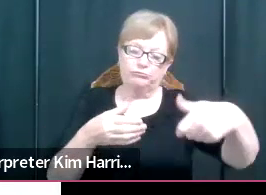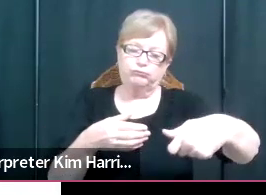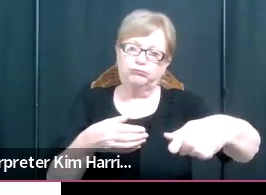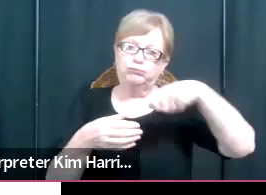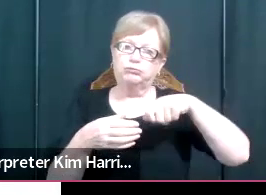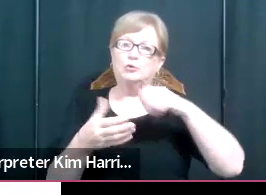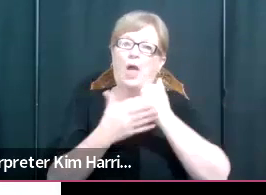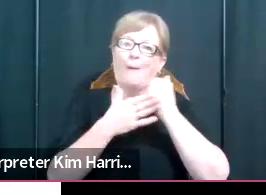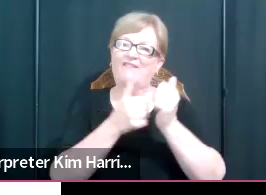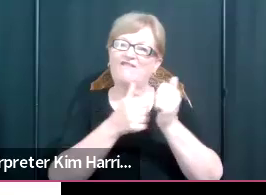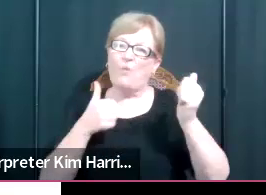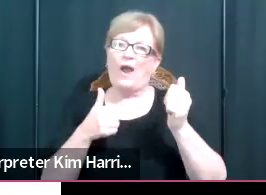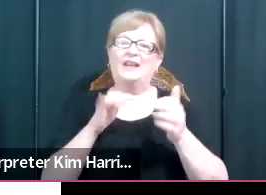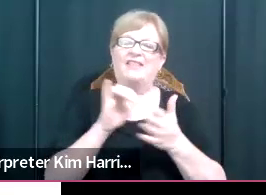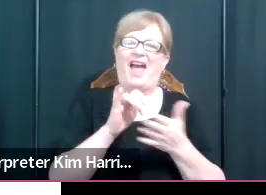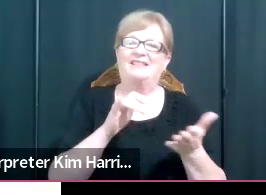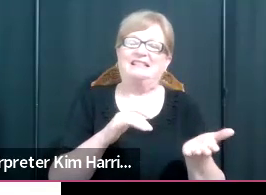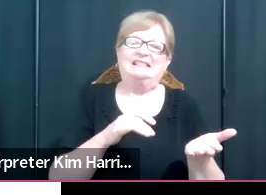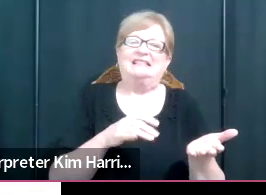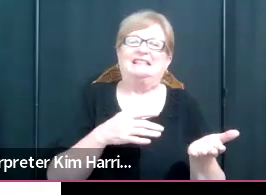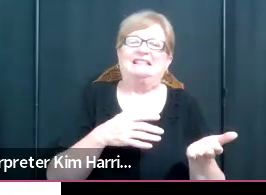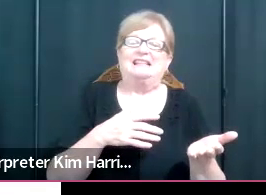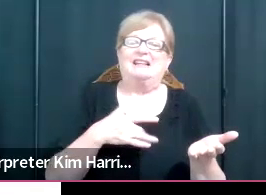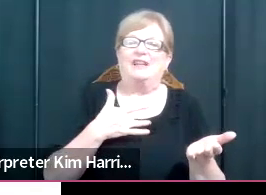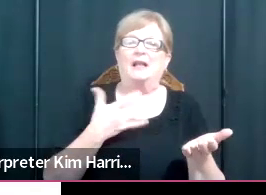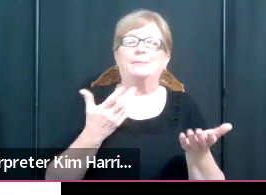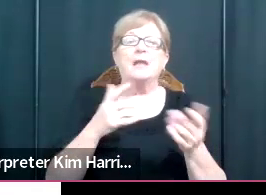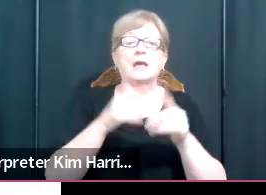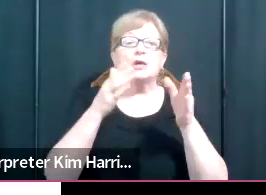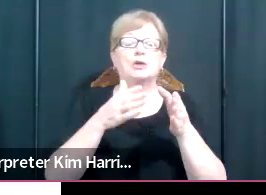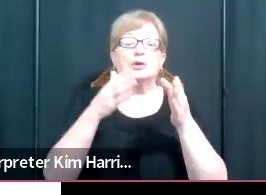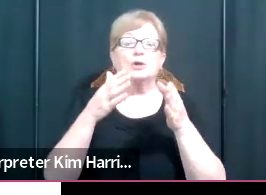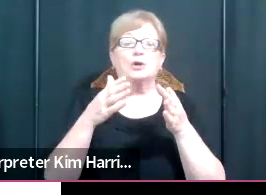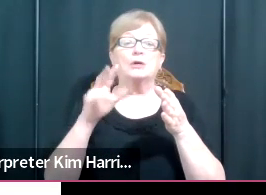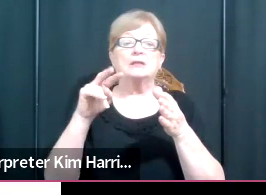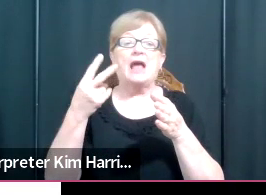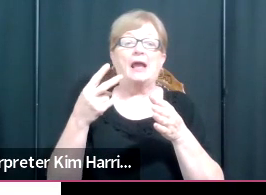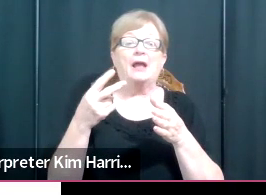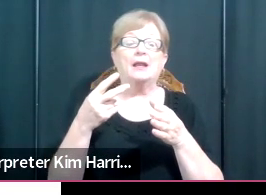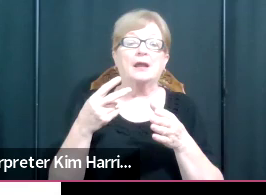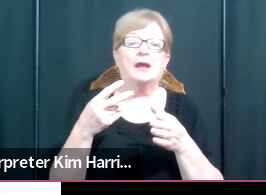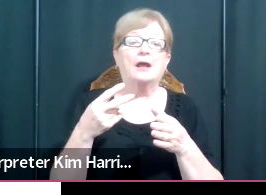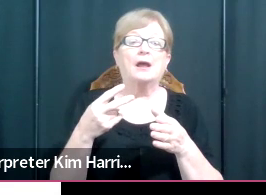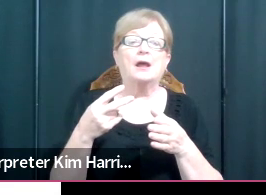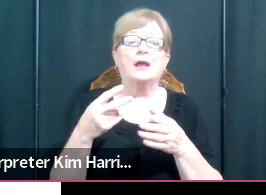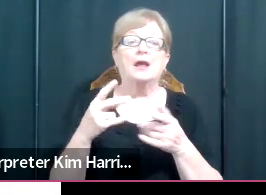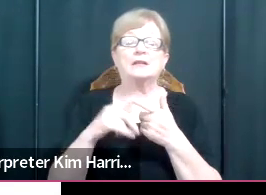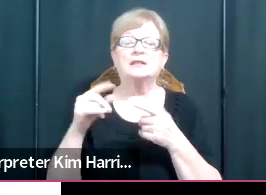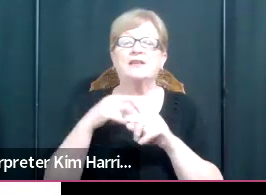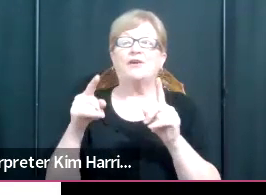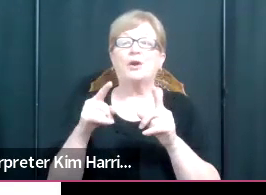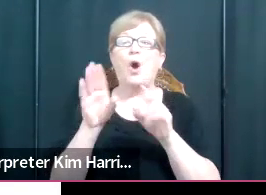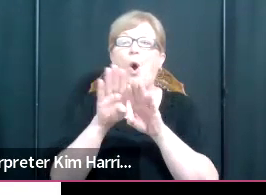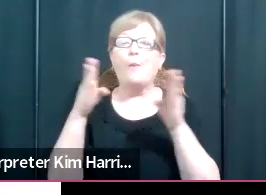that. The There- second picture shows the 3D printed opener kind of twisted